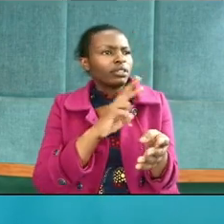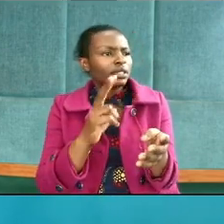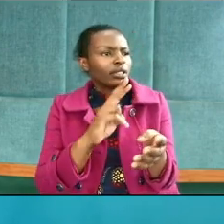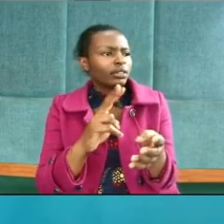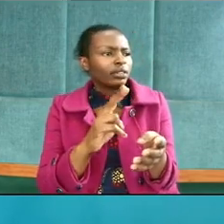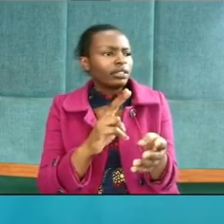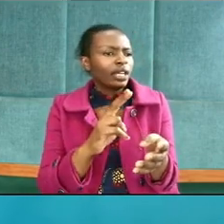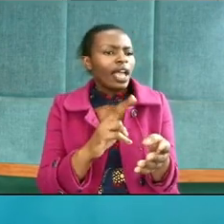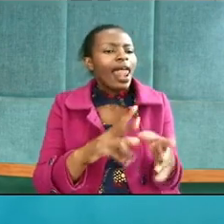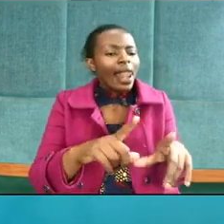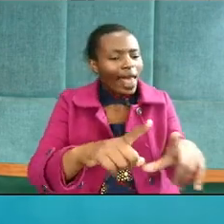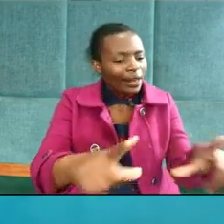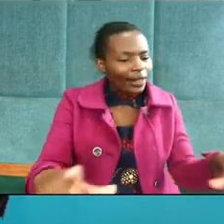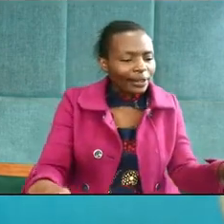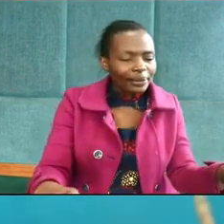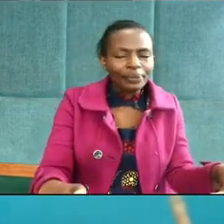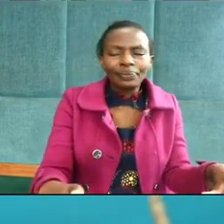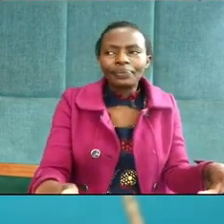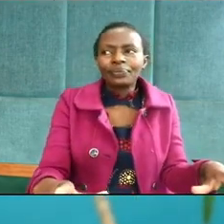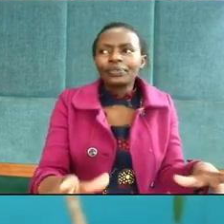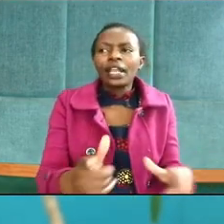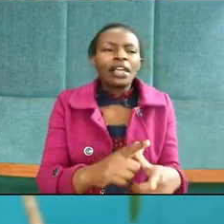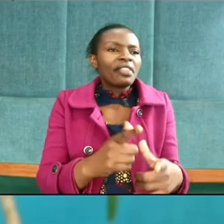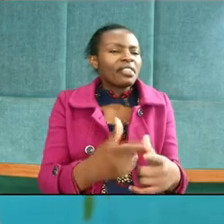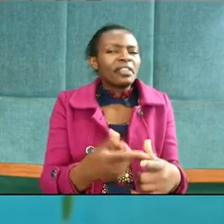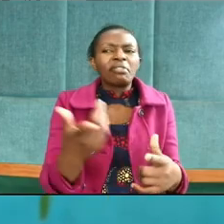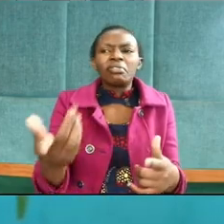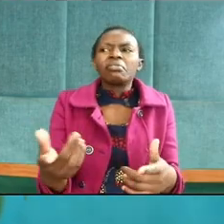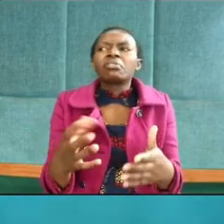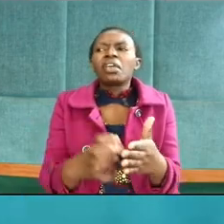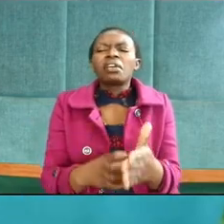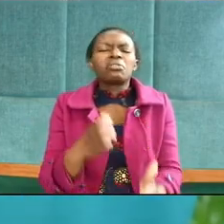portion of land, and it's costing you